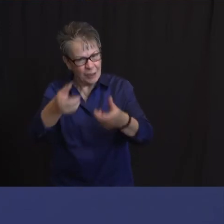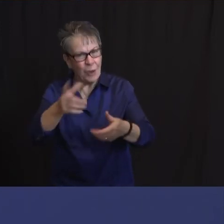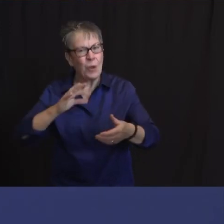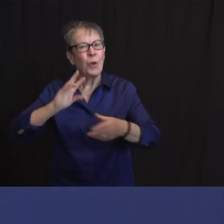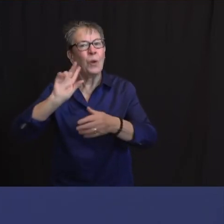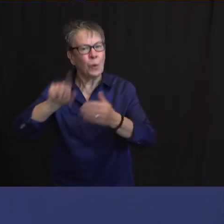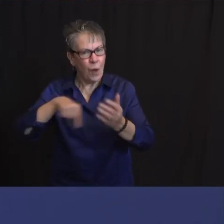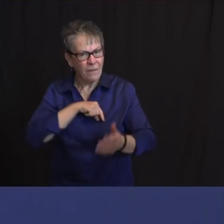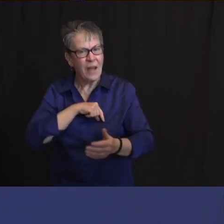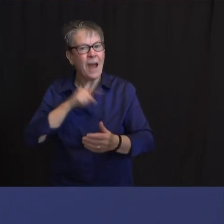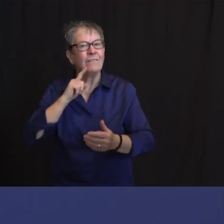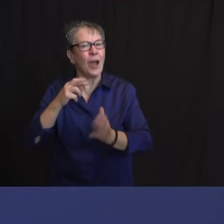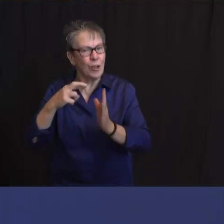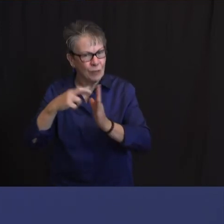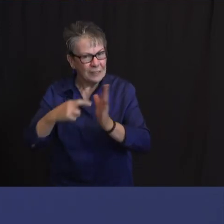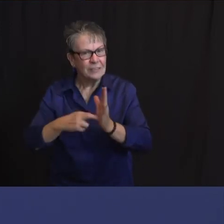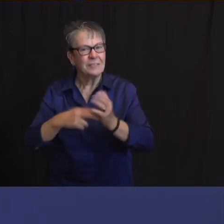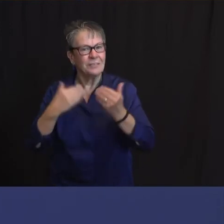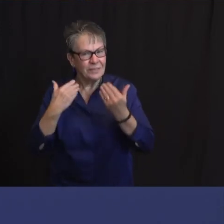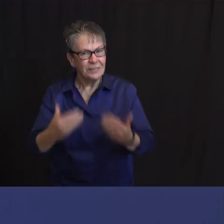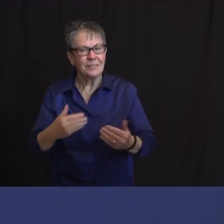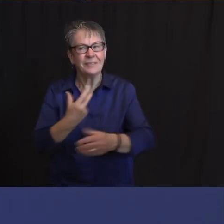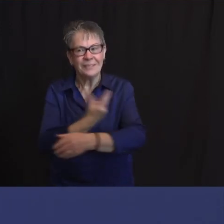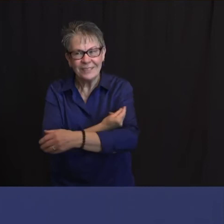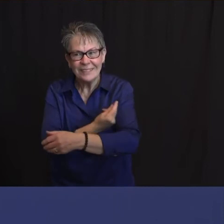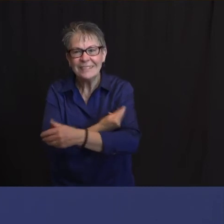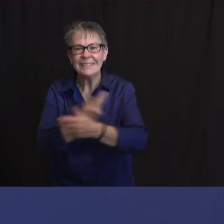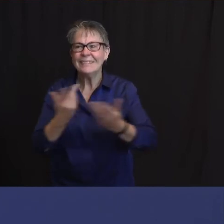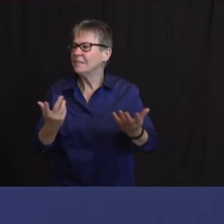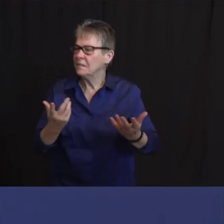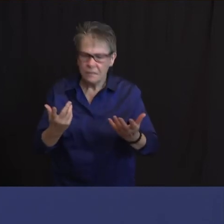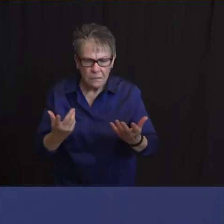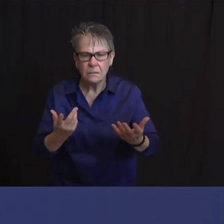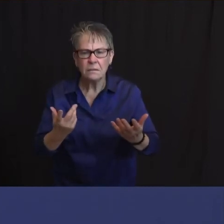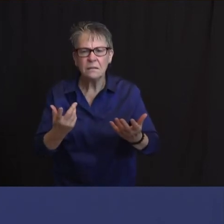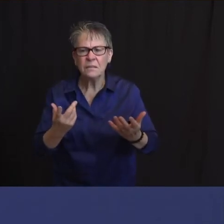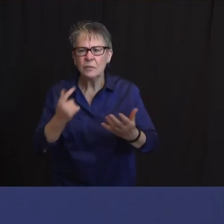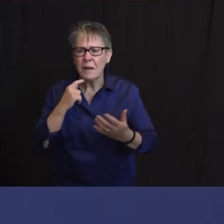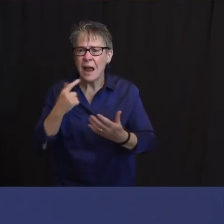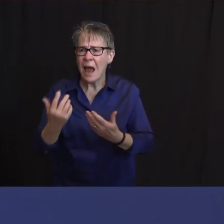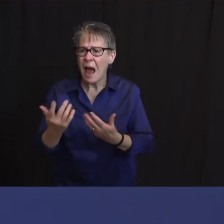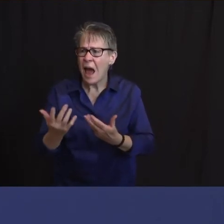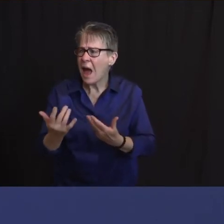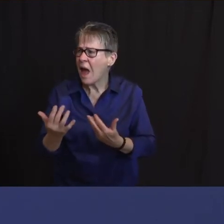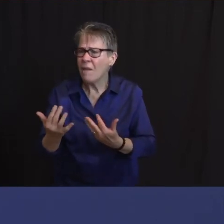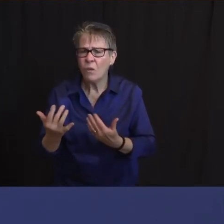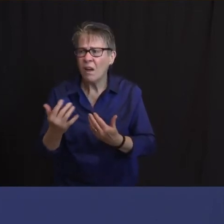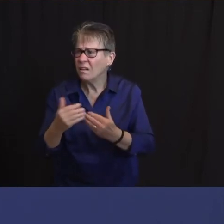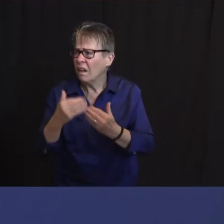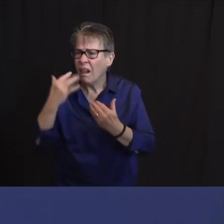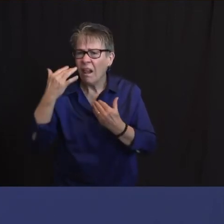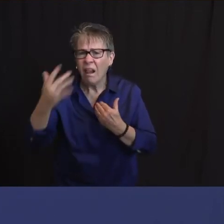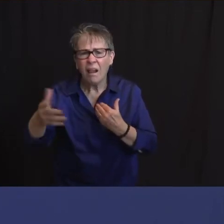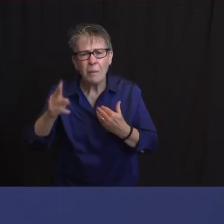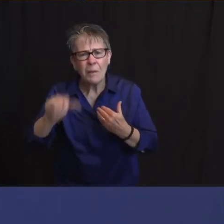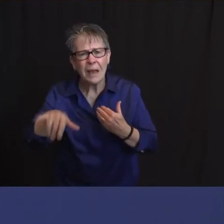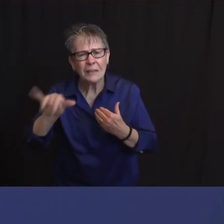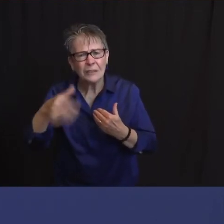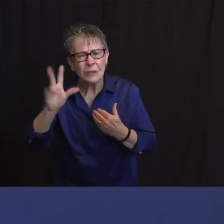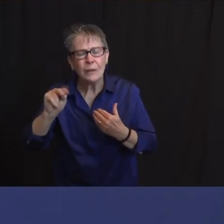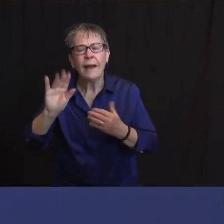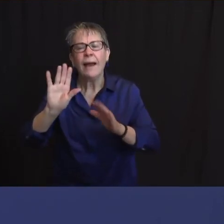May. Again, I understand, you know, we can only do what we can do in terms of getting the shots, but why is our system set up this way?